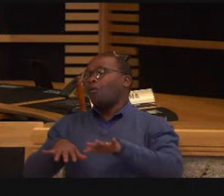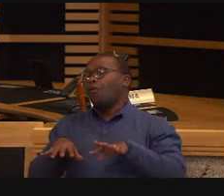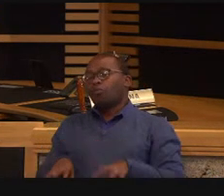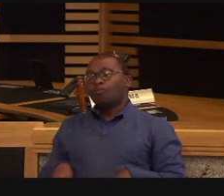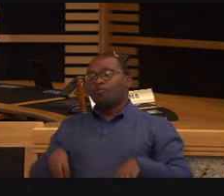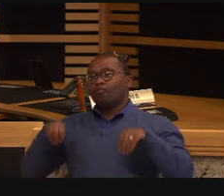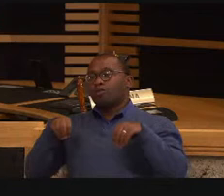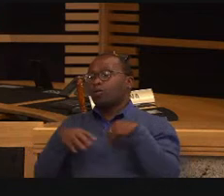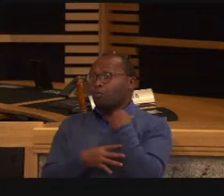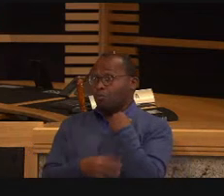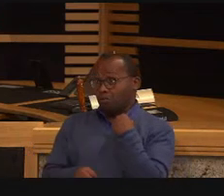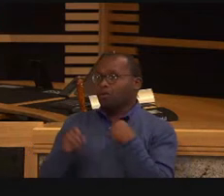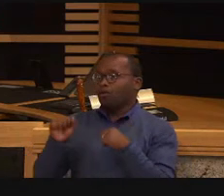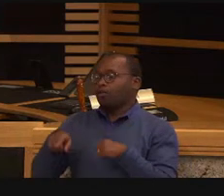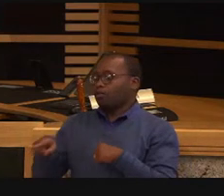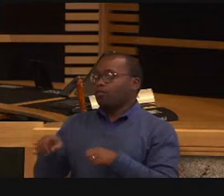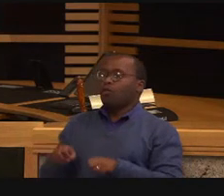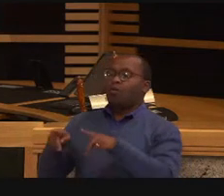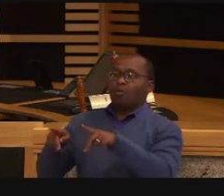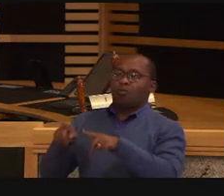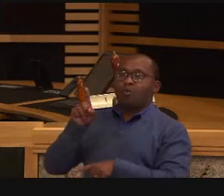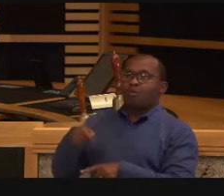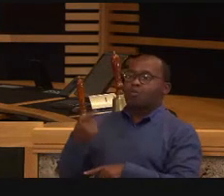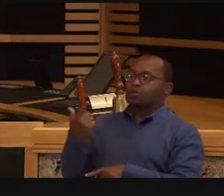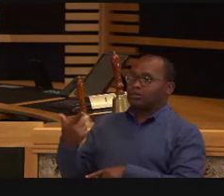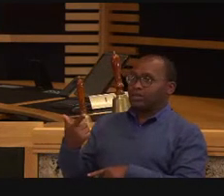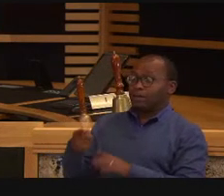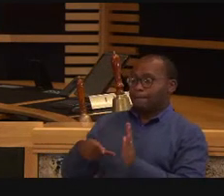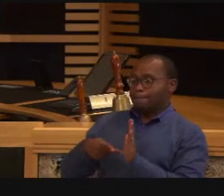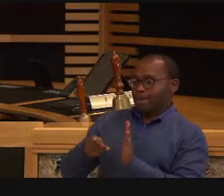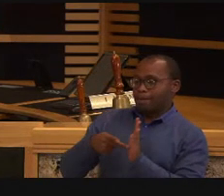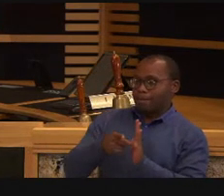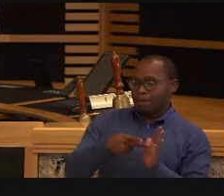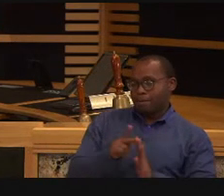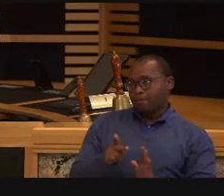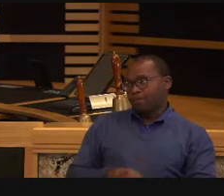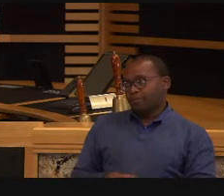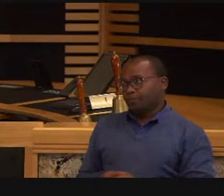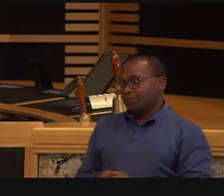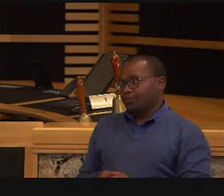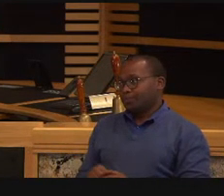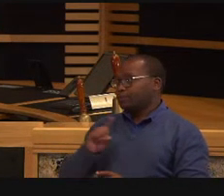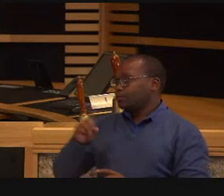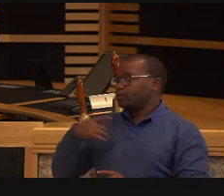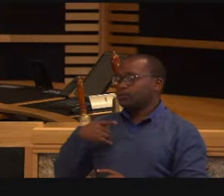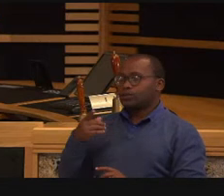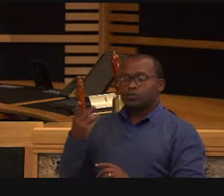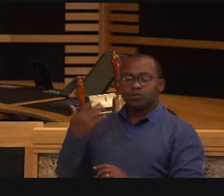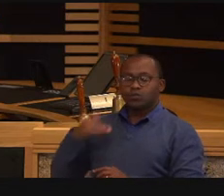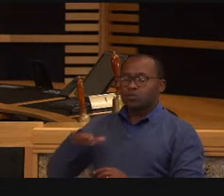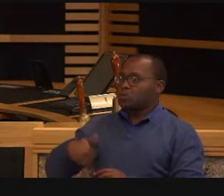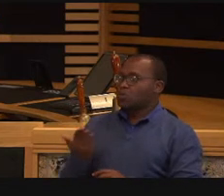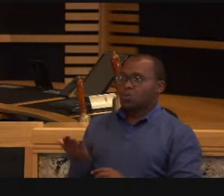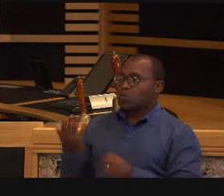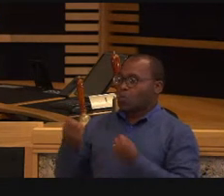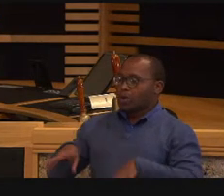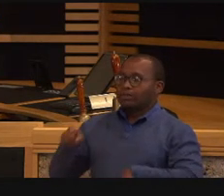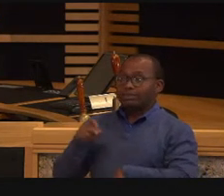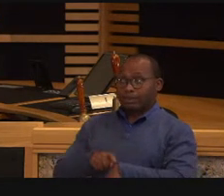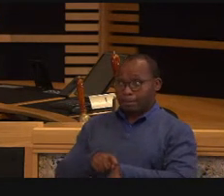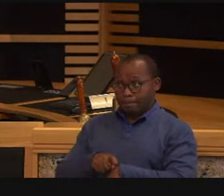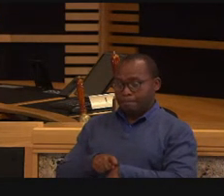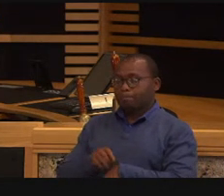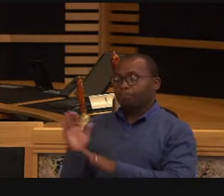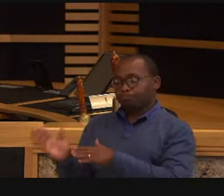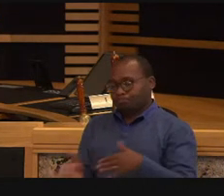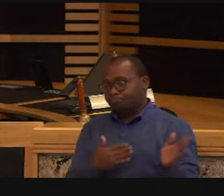key achievements that I can lift as I learned, Deputy Speaker, without consuming much of your time. In 2019, we